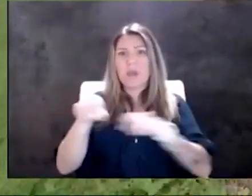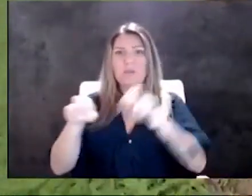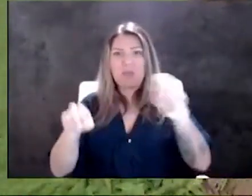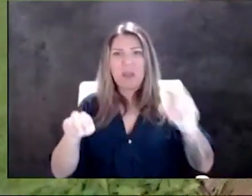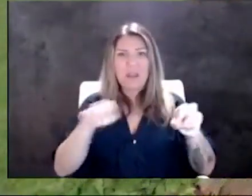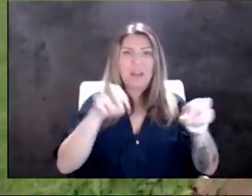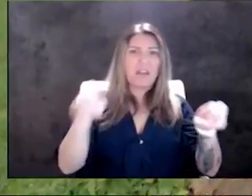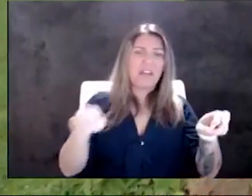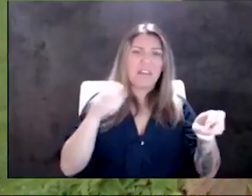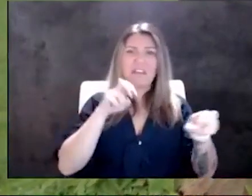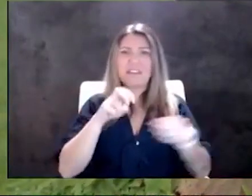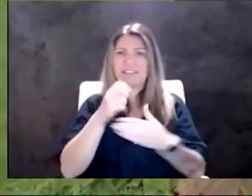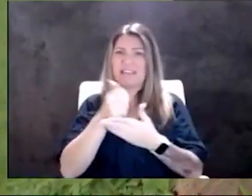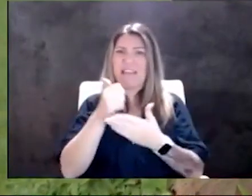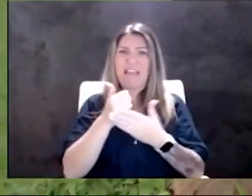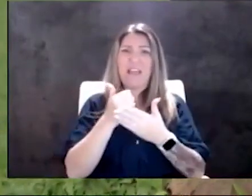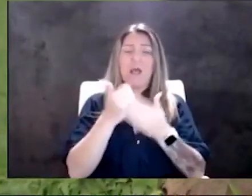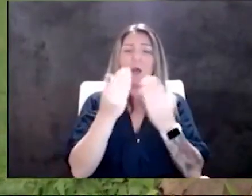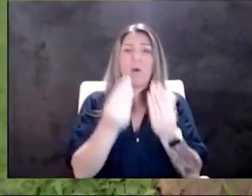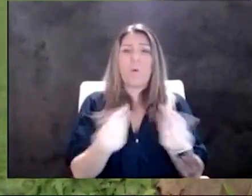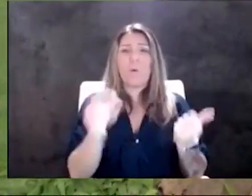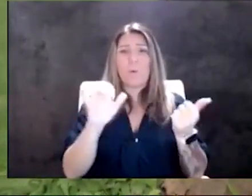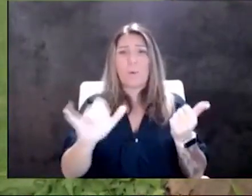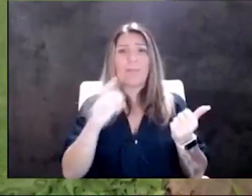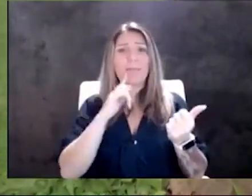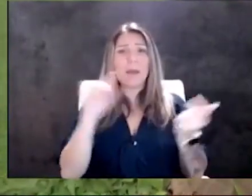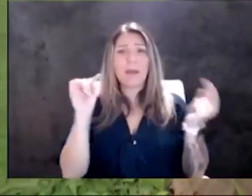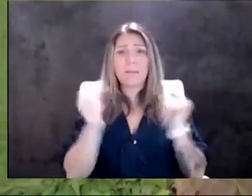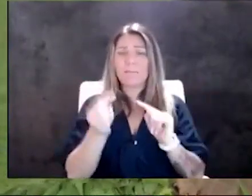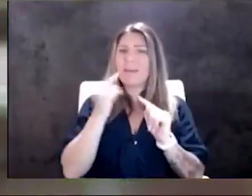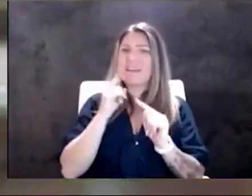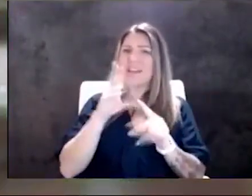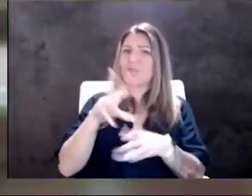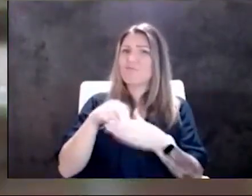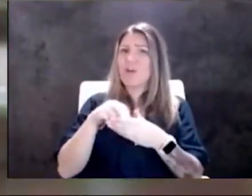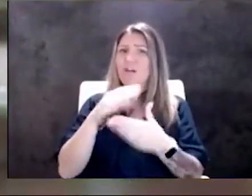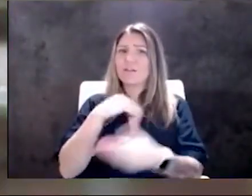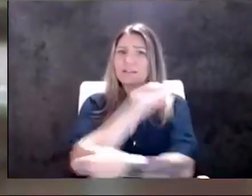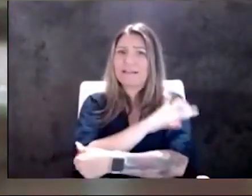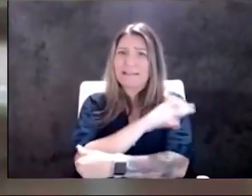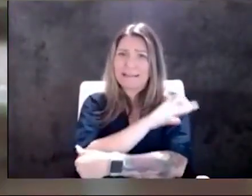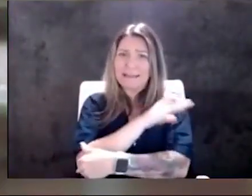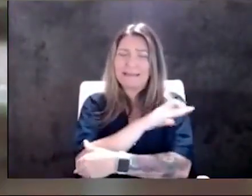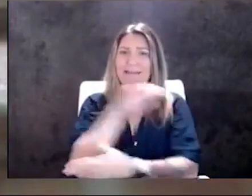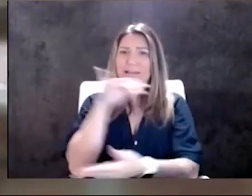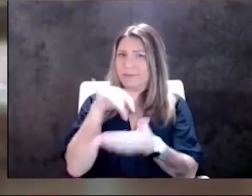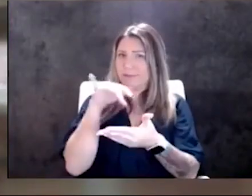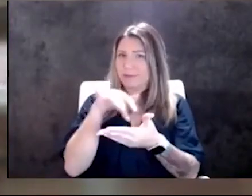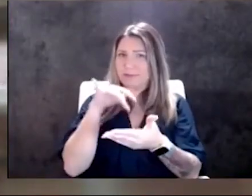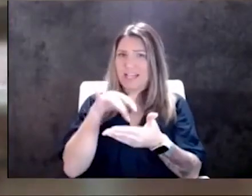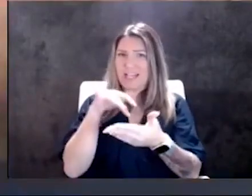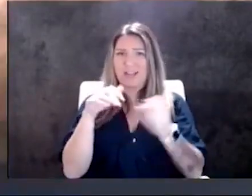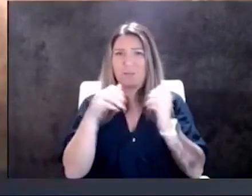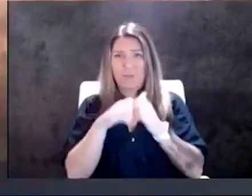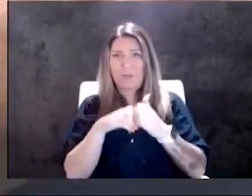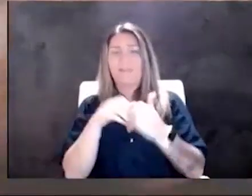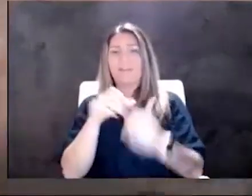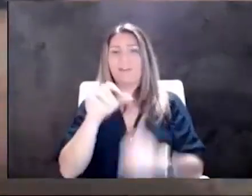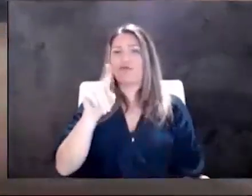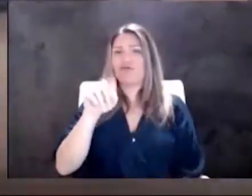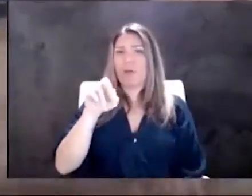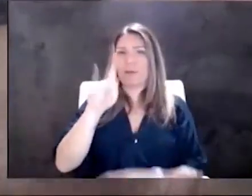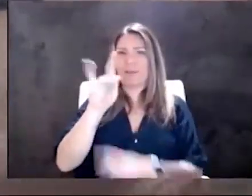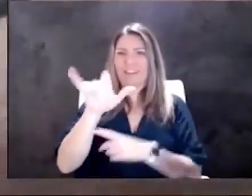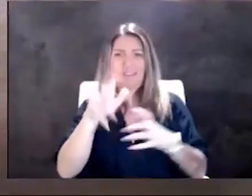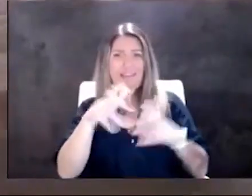he took part in a study aimed at helping diabetic patients with neuropathy. This involves this device, which was